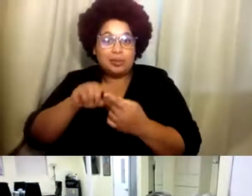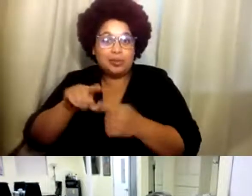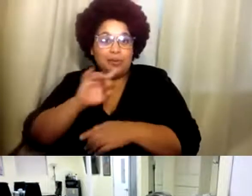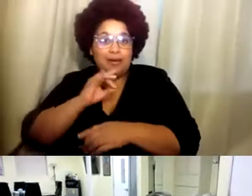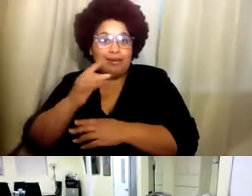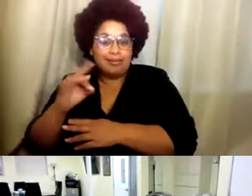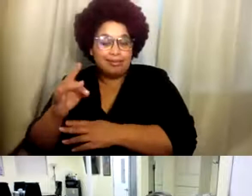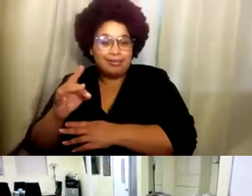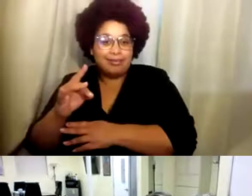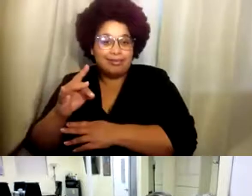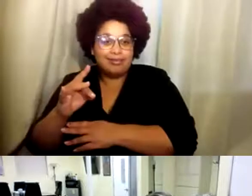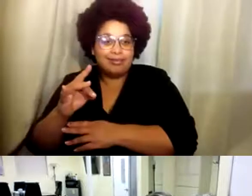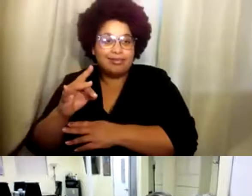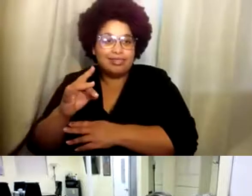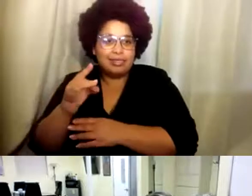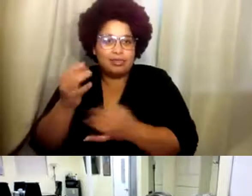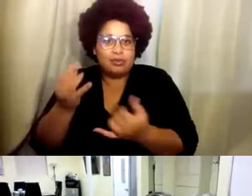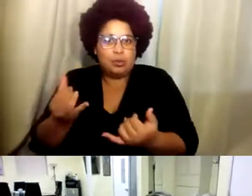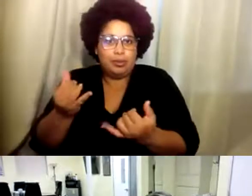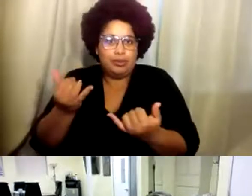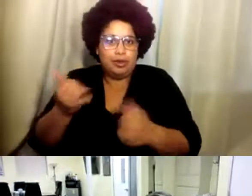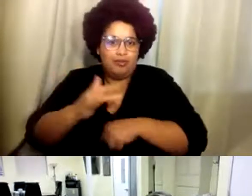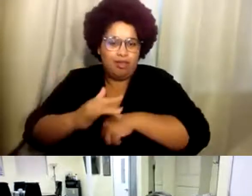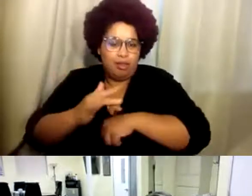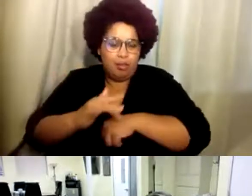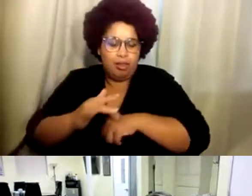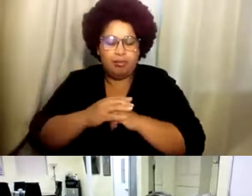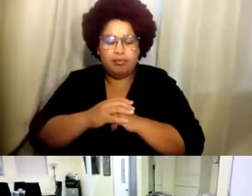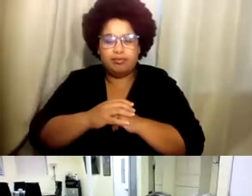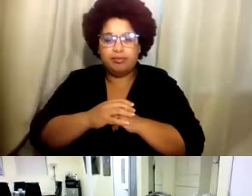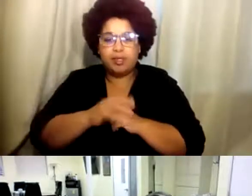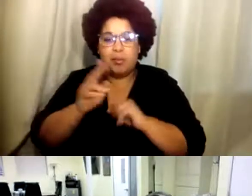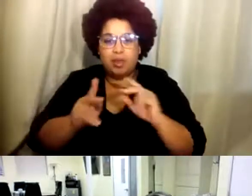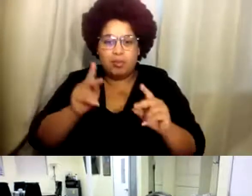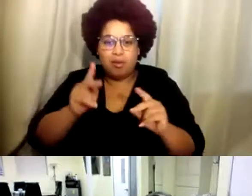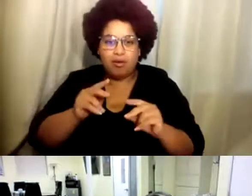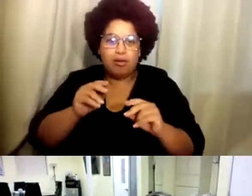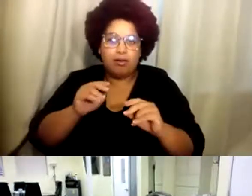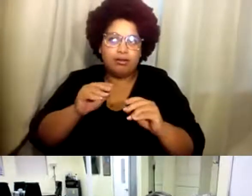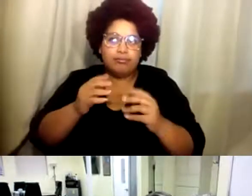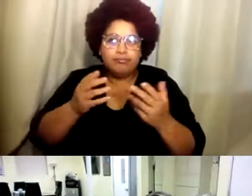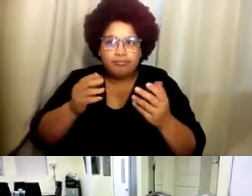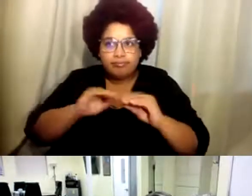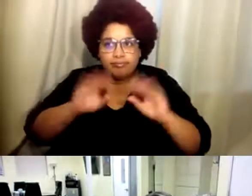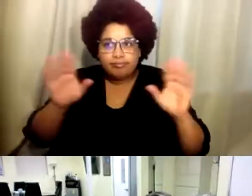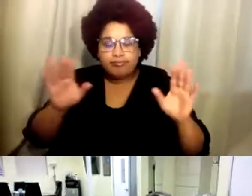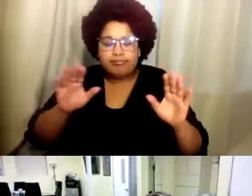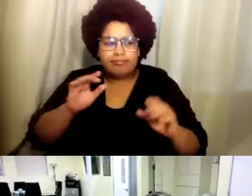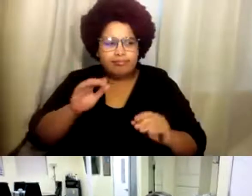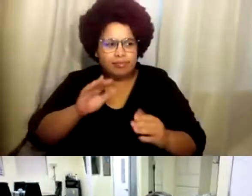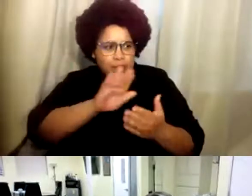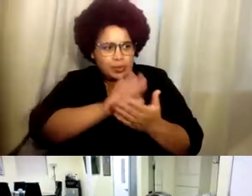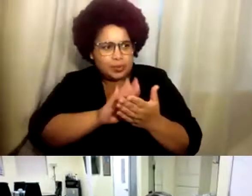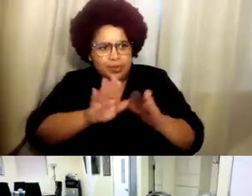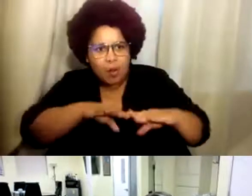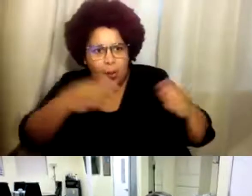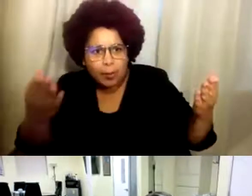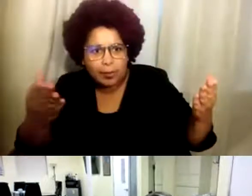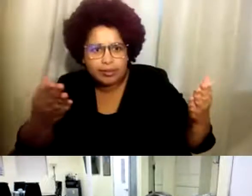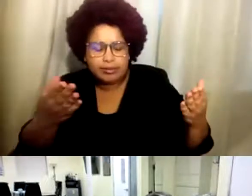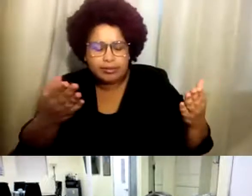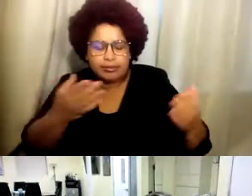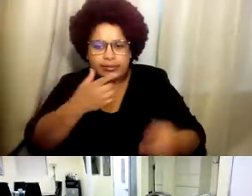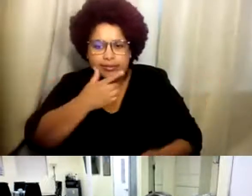18-year-olds that's currently available. So again, people are probably obviously concerned as, schools have reopened, et cetera. to